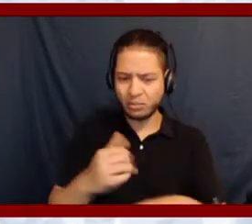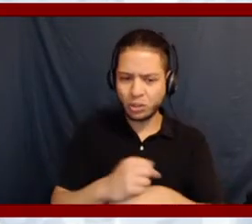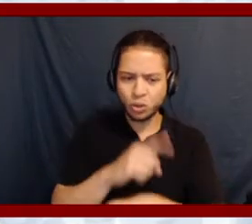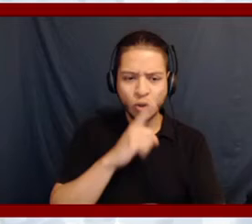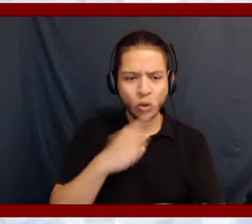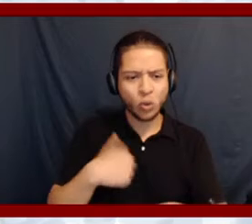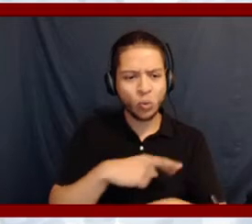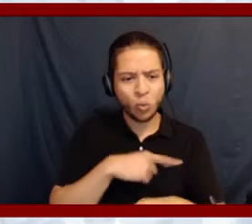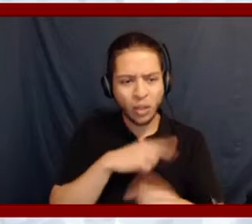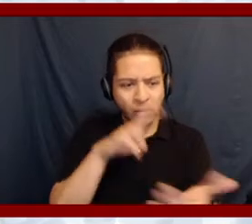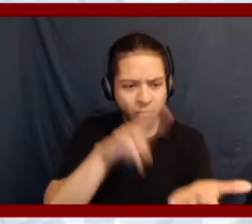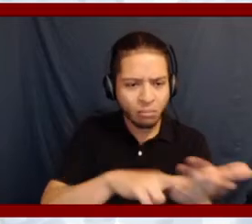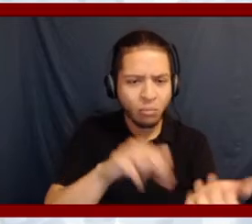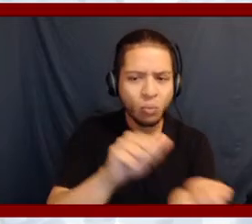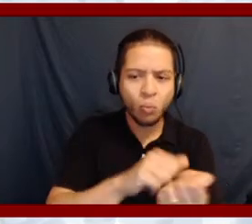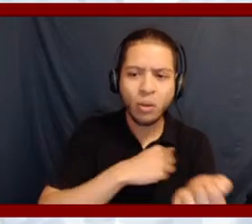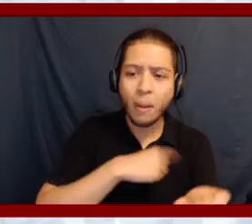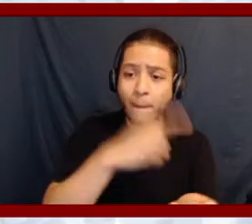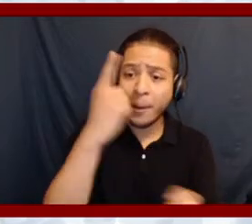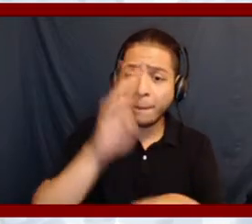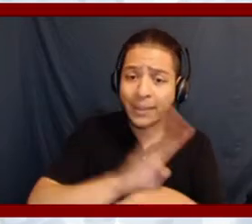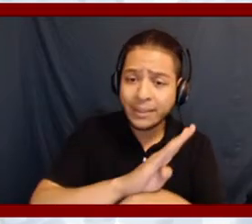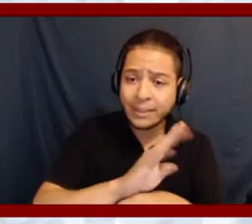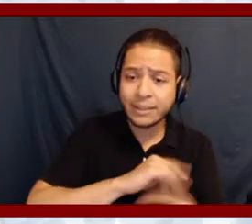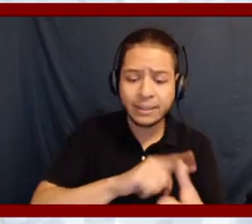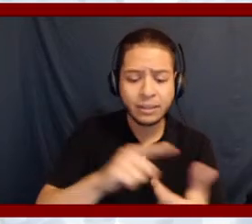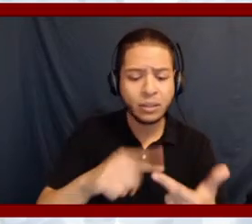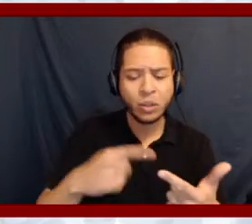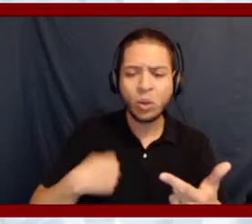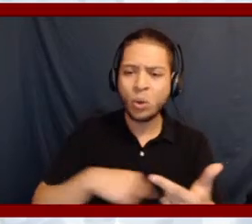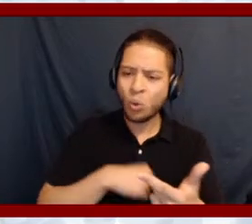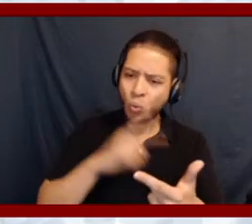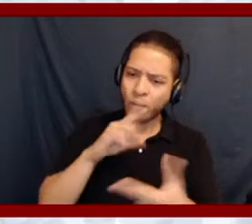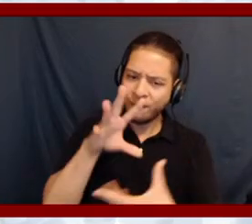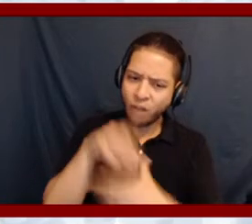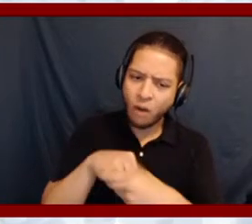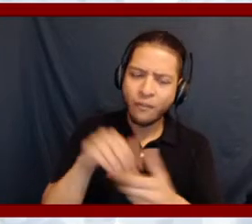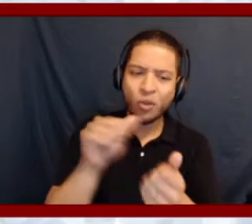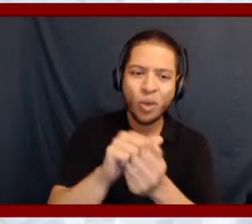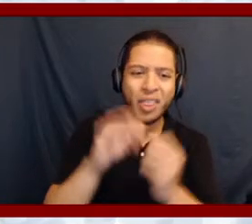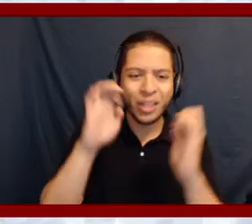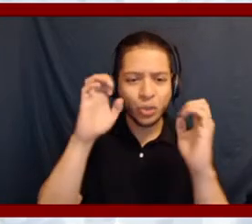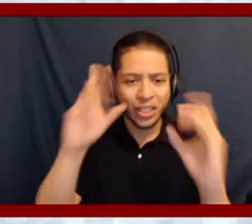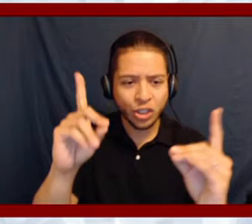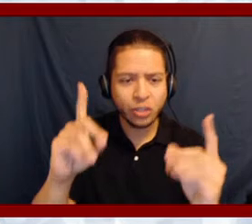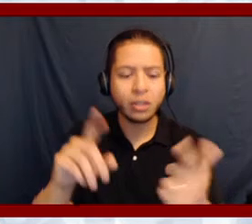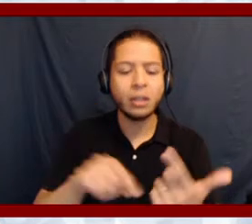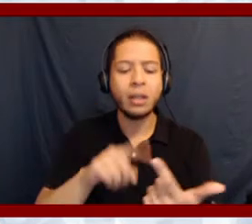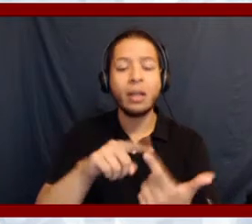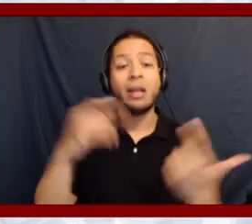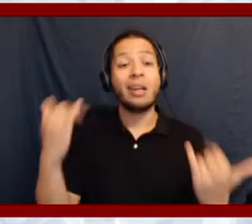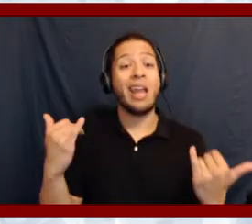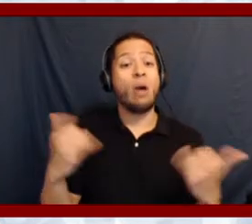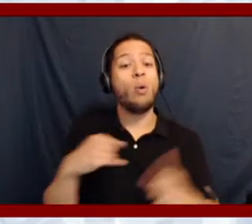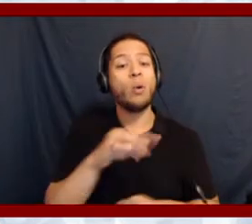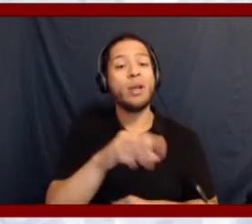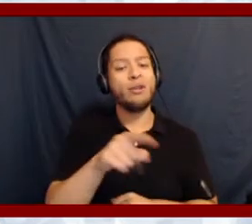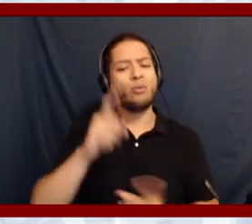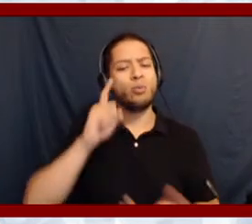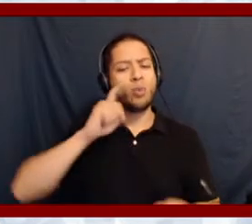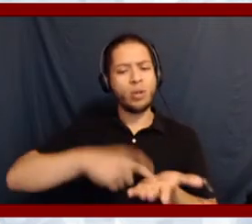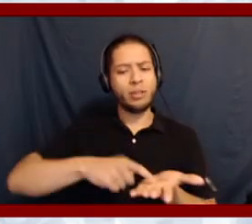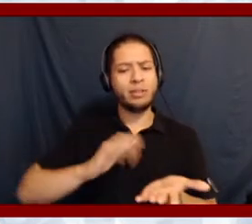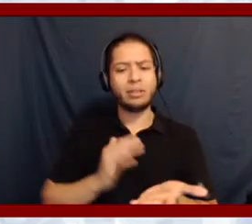that we step up in the education arena. And if you look at our assistance so far in terms of help